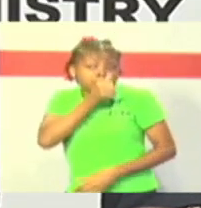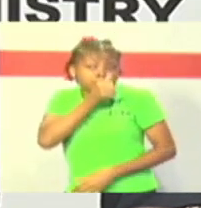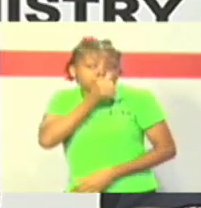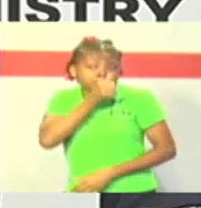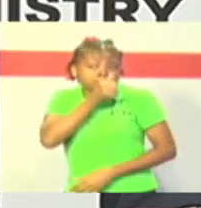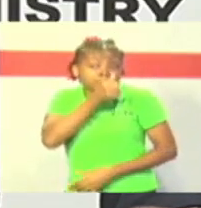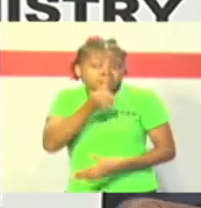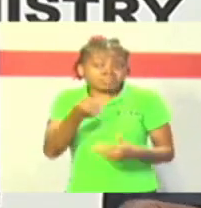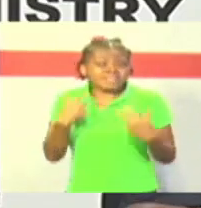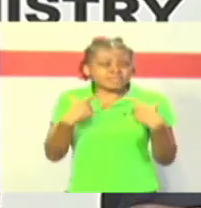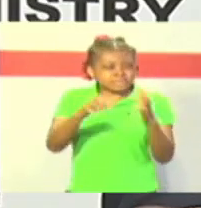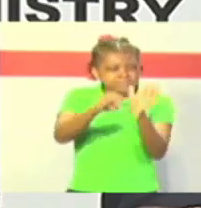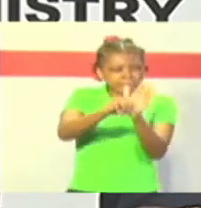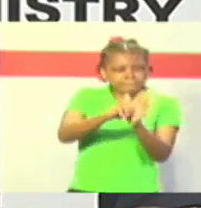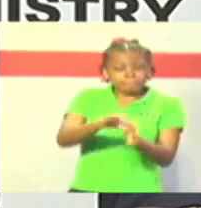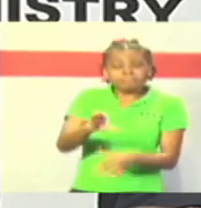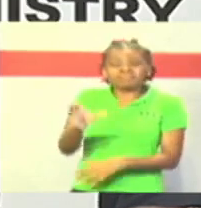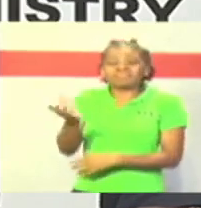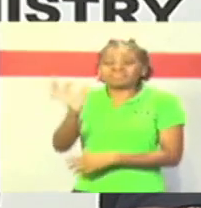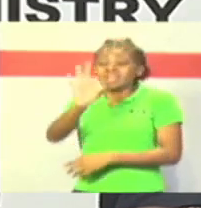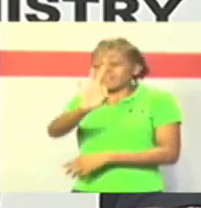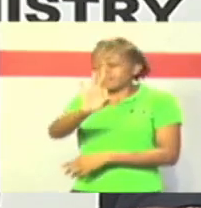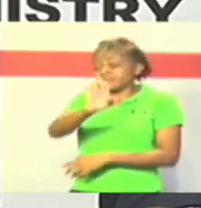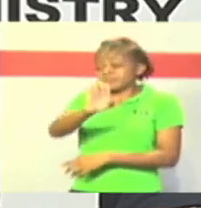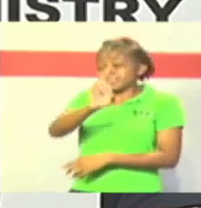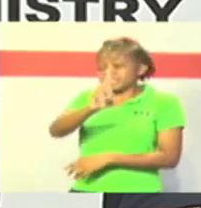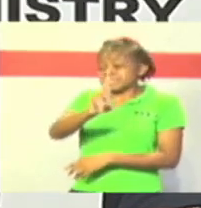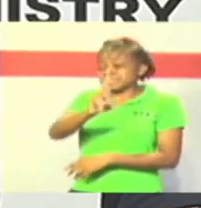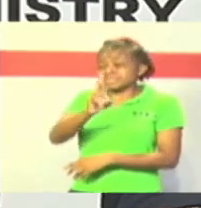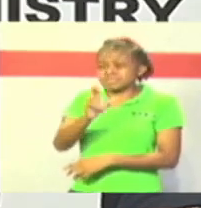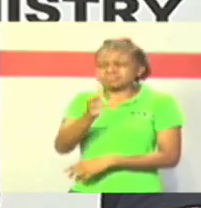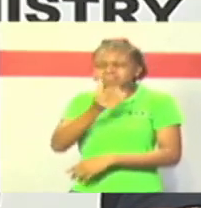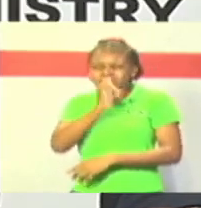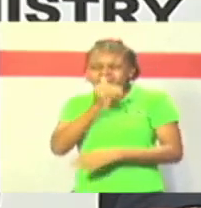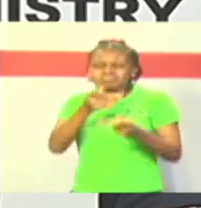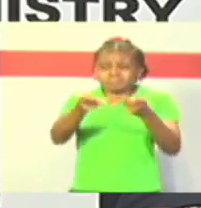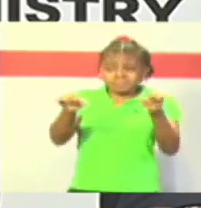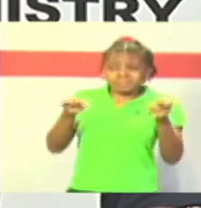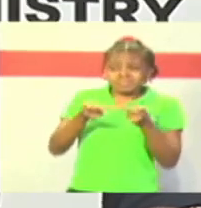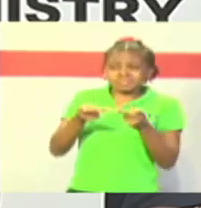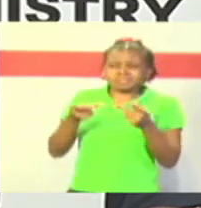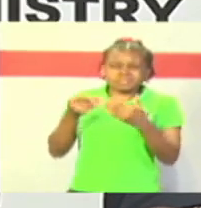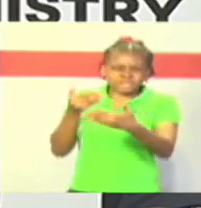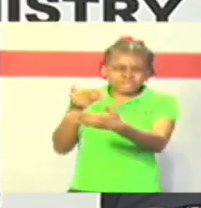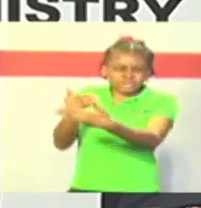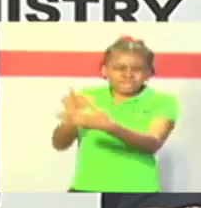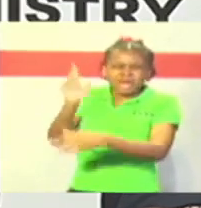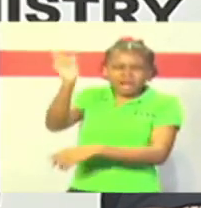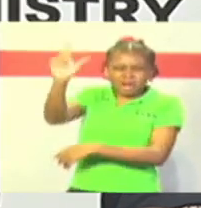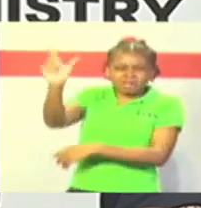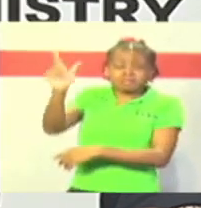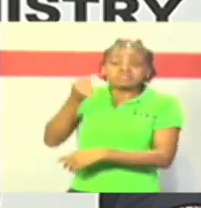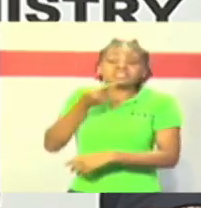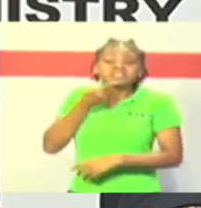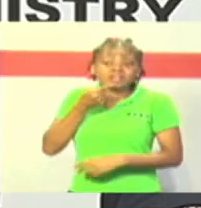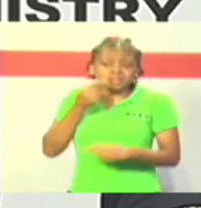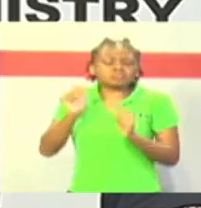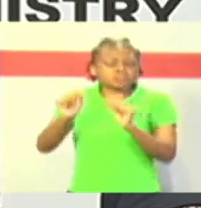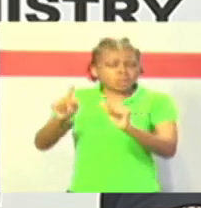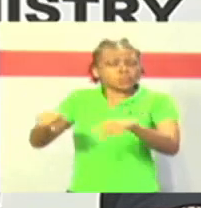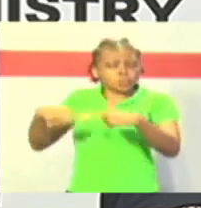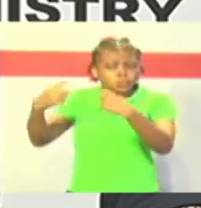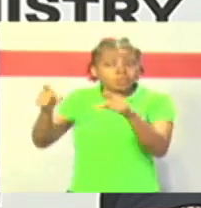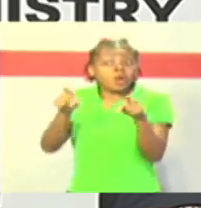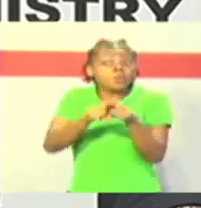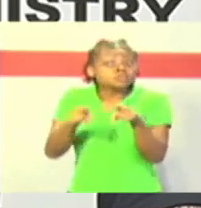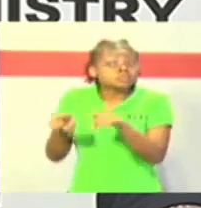Fernandez Compound, the Foundation for the Enhancement and Enrichment of Life Field, the Farmers Market,